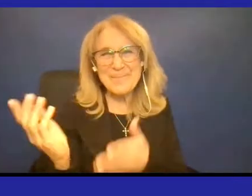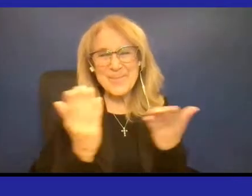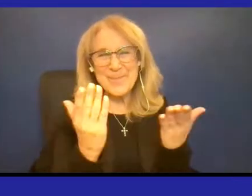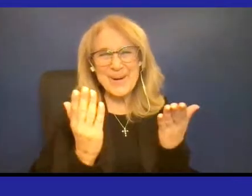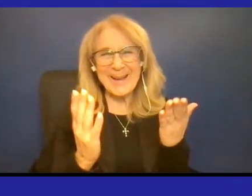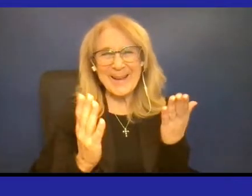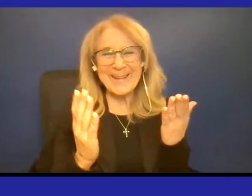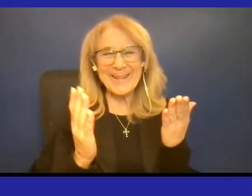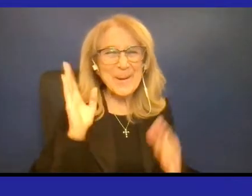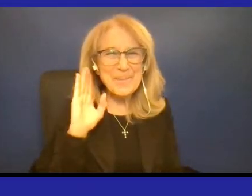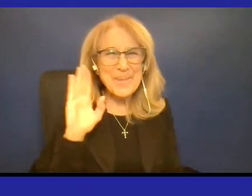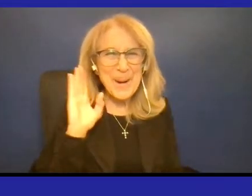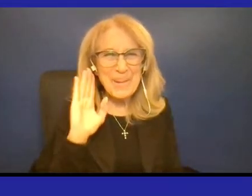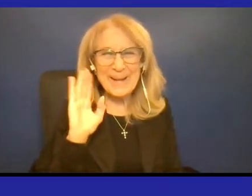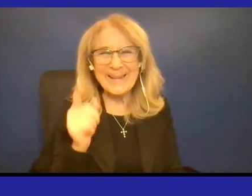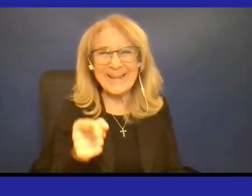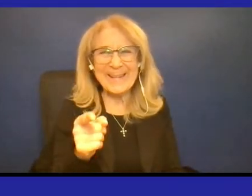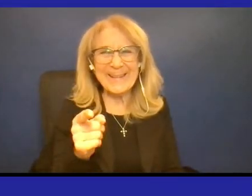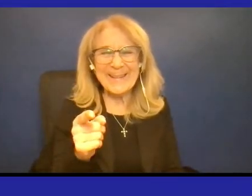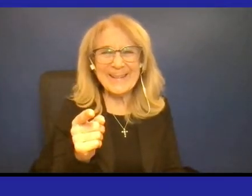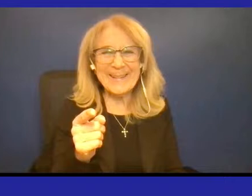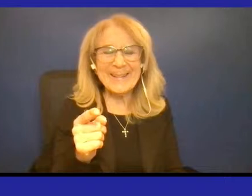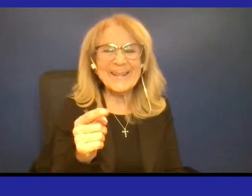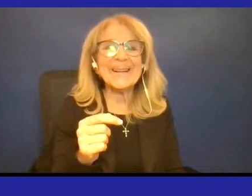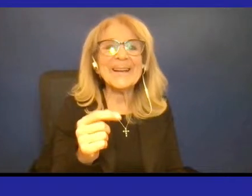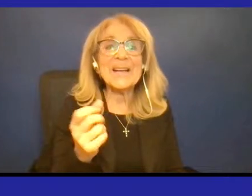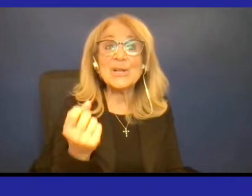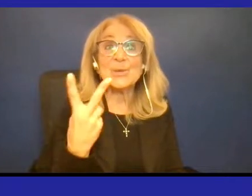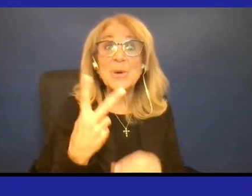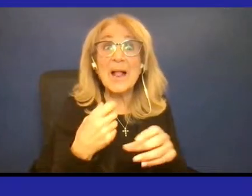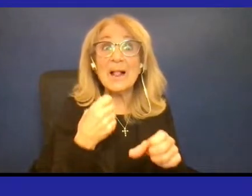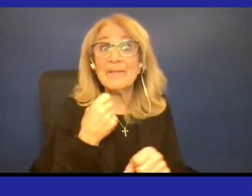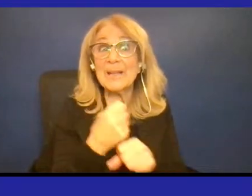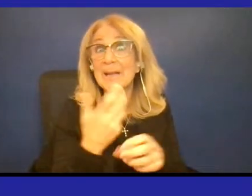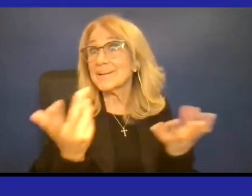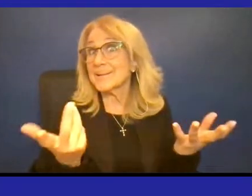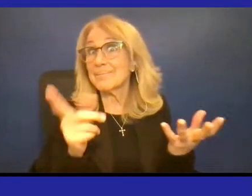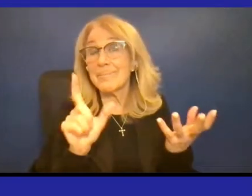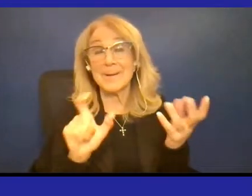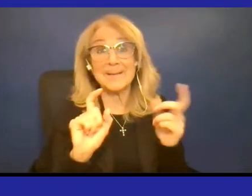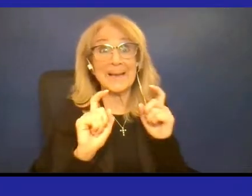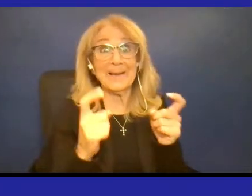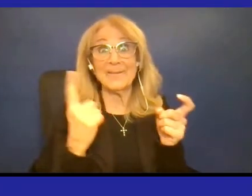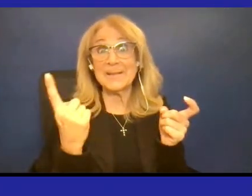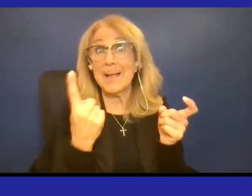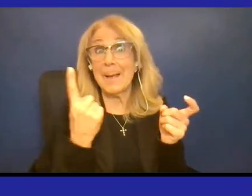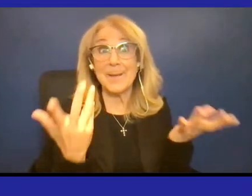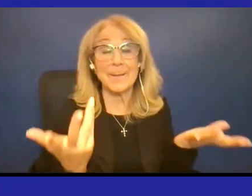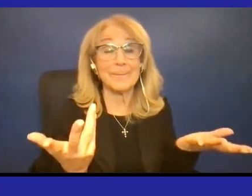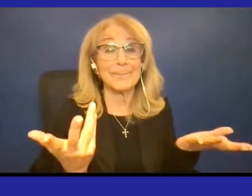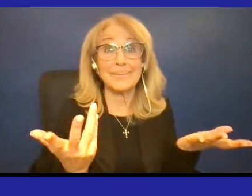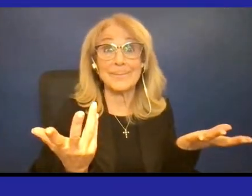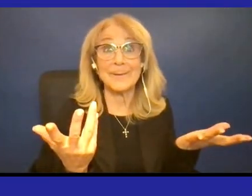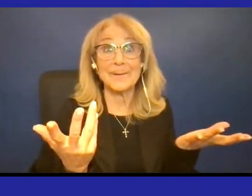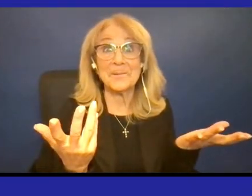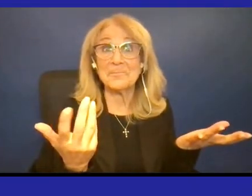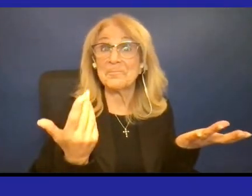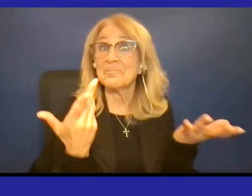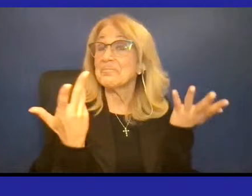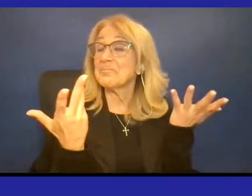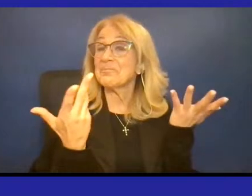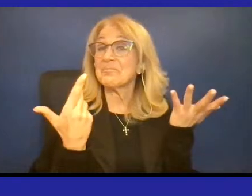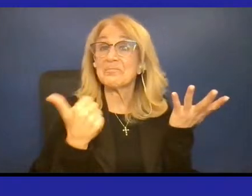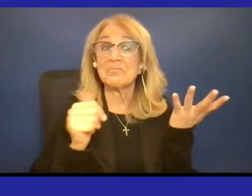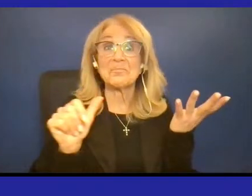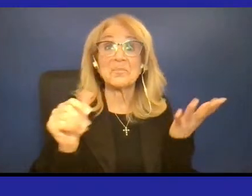You know, Although I did, 12 years of Quappy has to give Yeah. me something. yeah. Any old or new business to come before the committee?